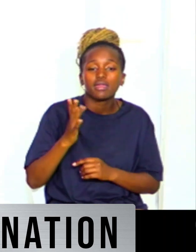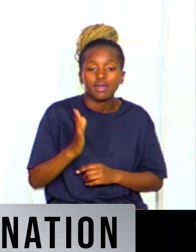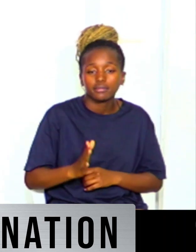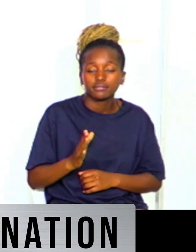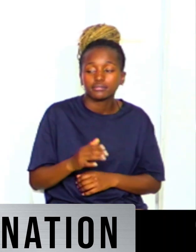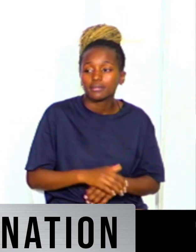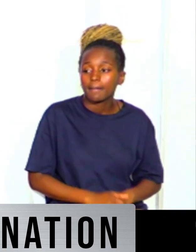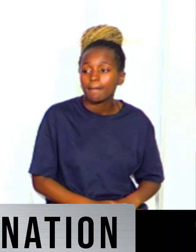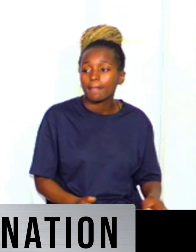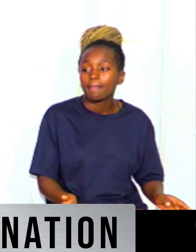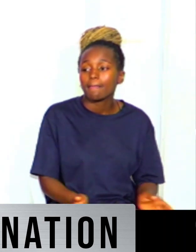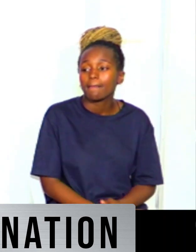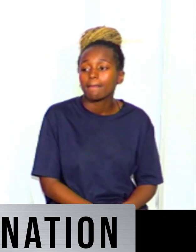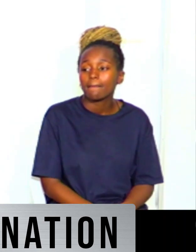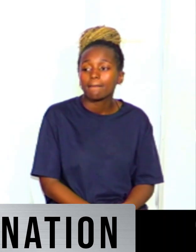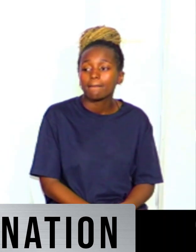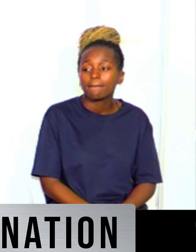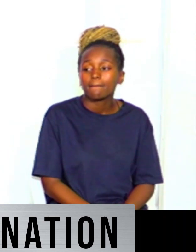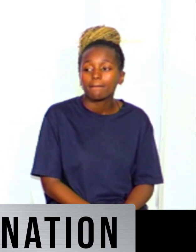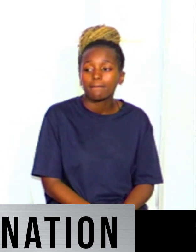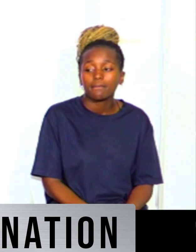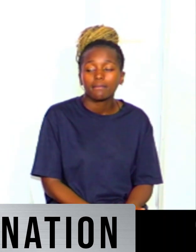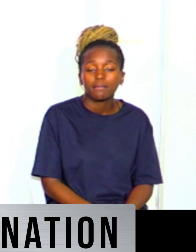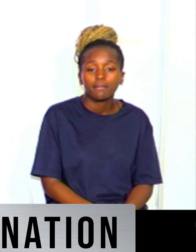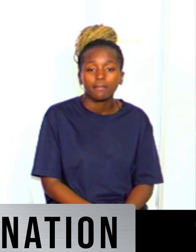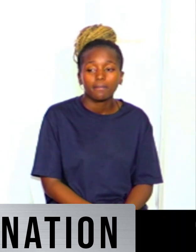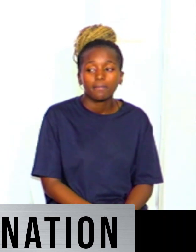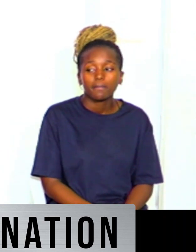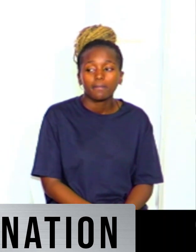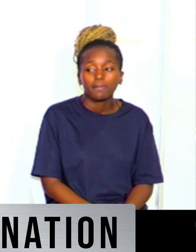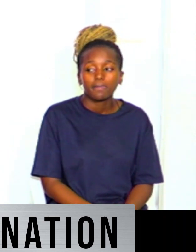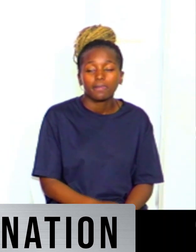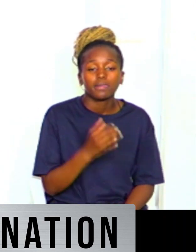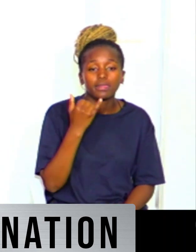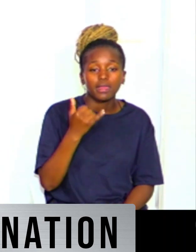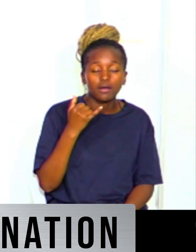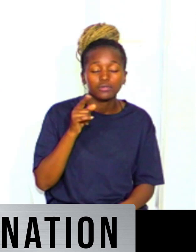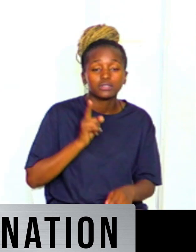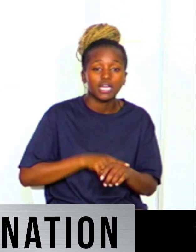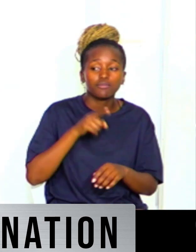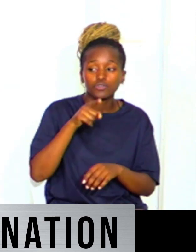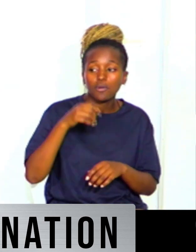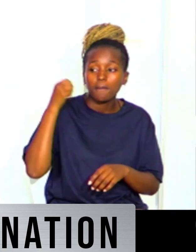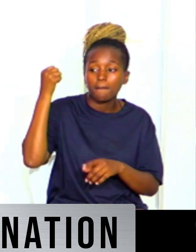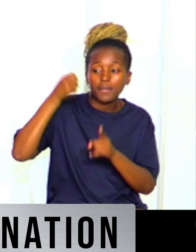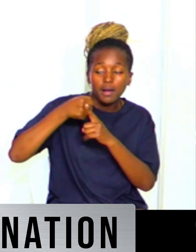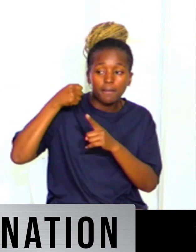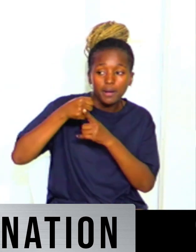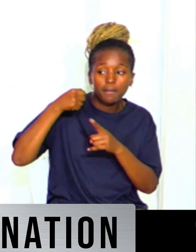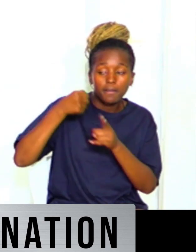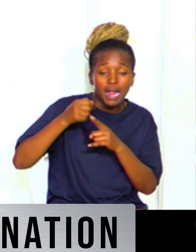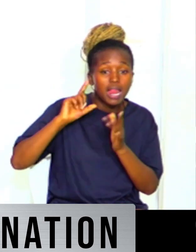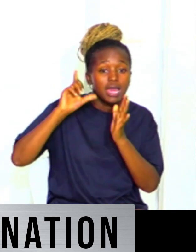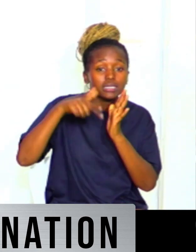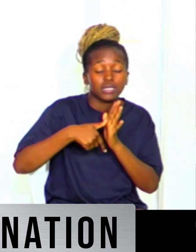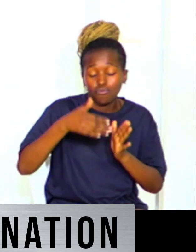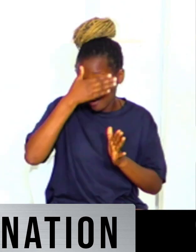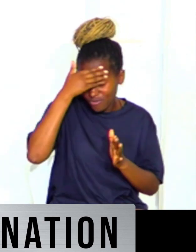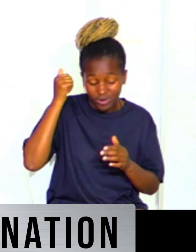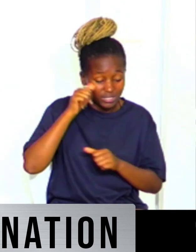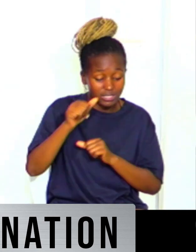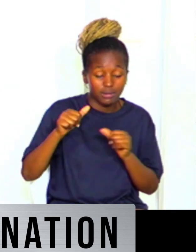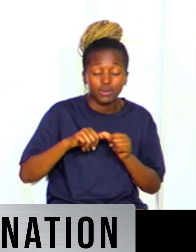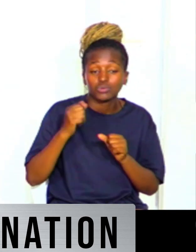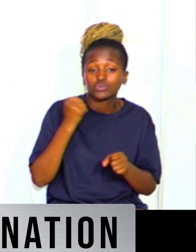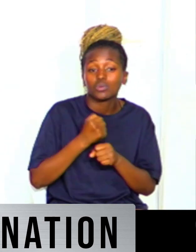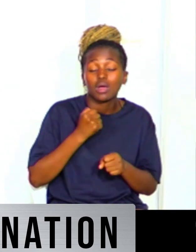rights. Utawapigania. What is really happening? Wakishaingia pale ndani wanasahau kenye iliwapeleka hapo.